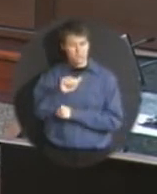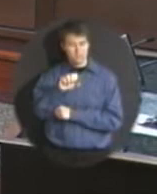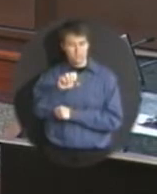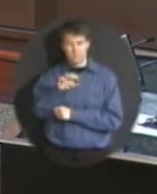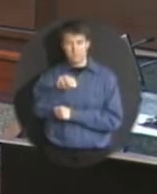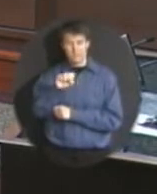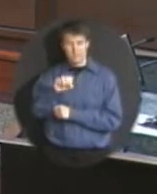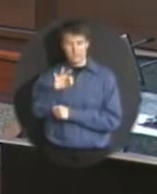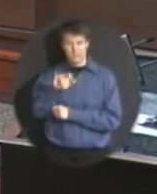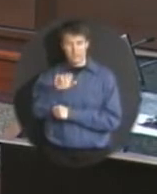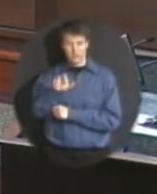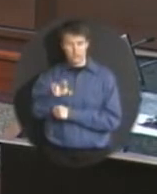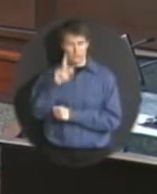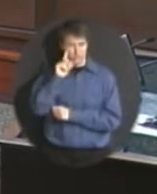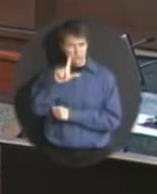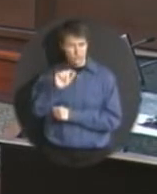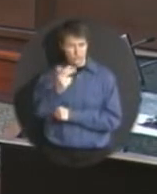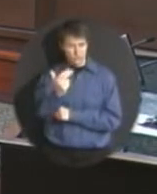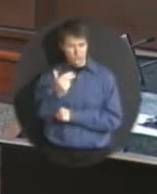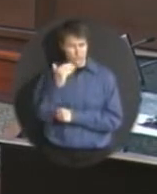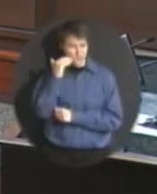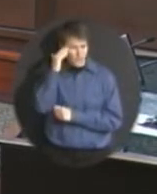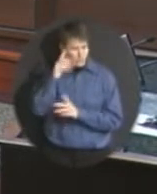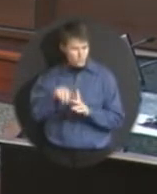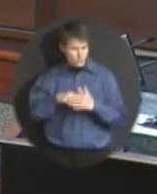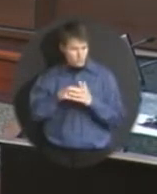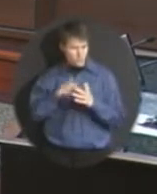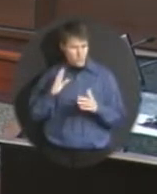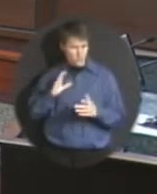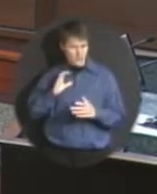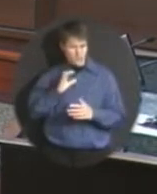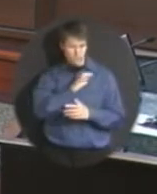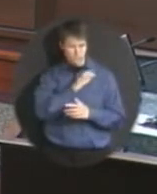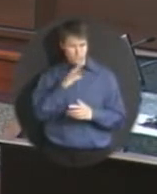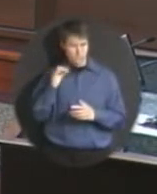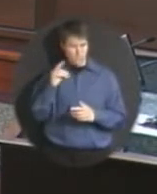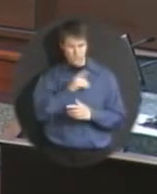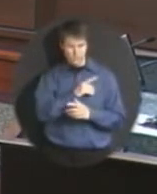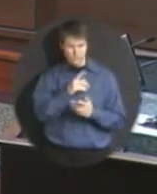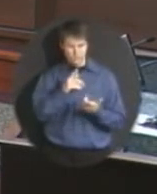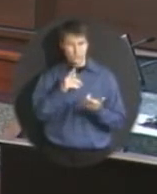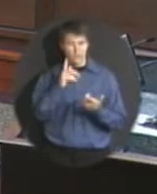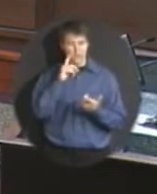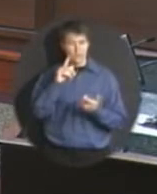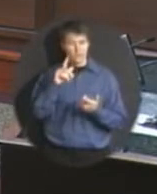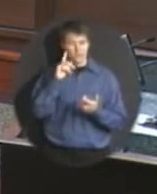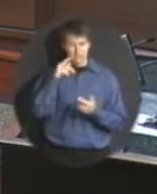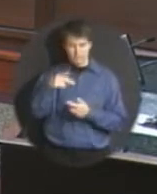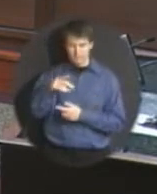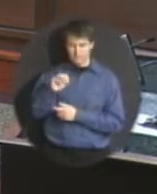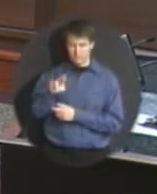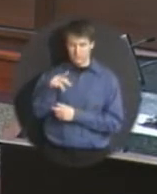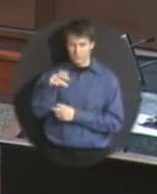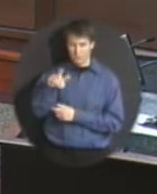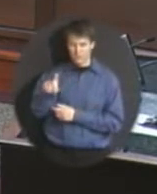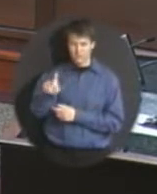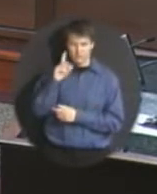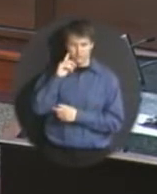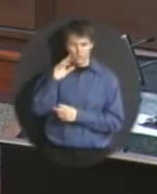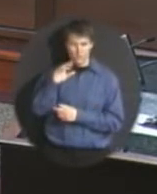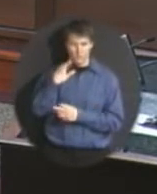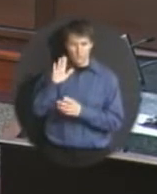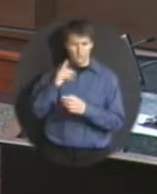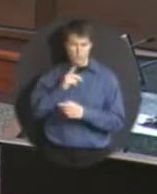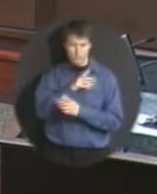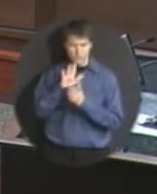on as the 2013 Head Start Policy Council Board Representative, Mr. Poland to serve as the 2013 Olathe Public Schools Board Representative,